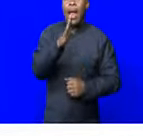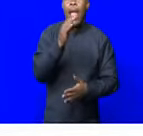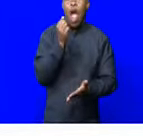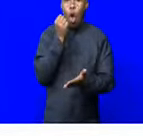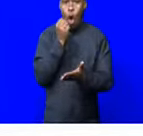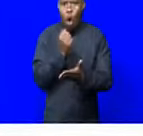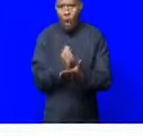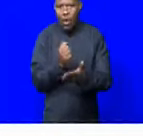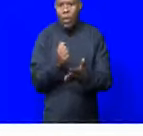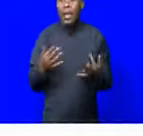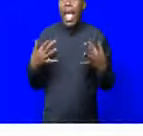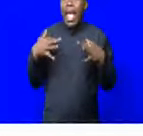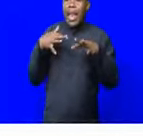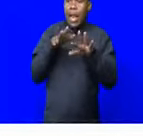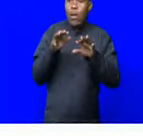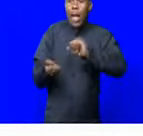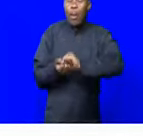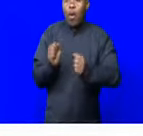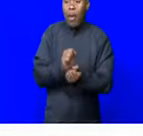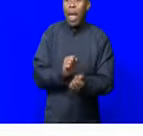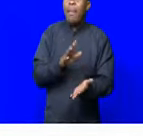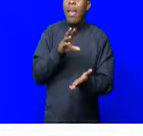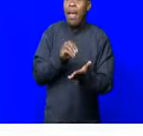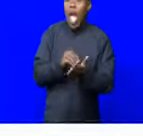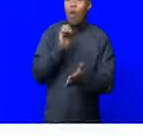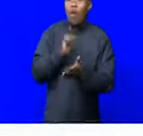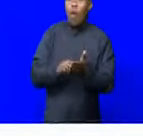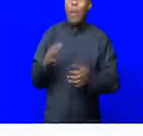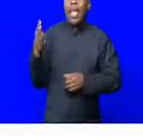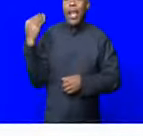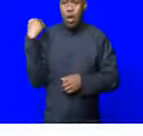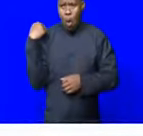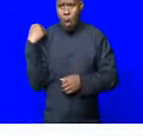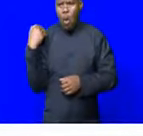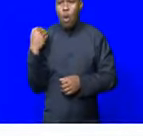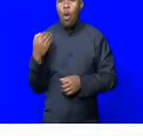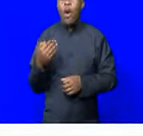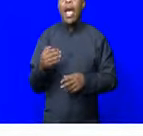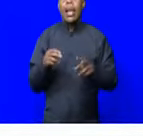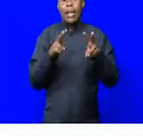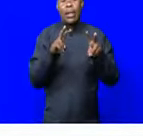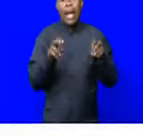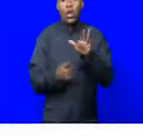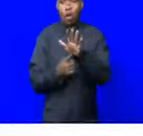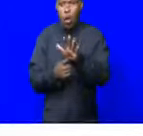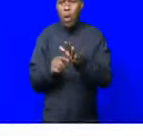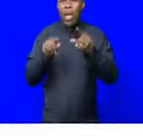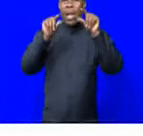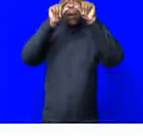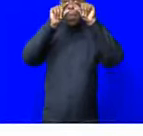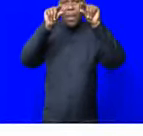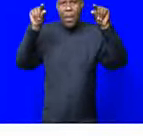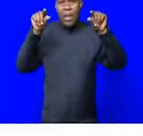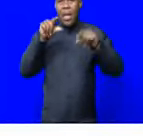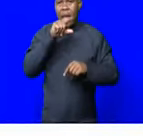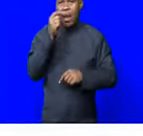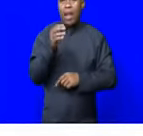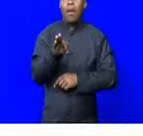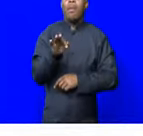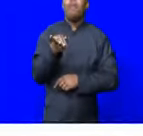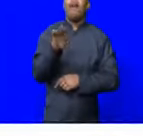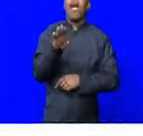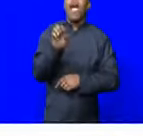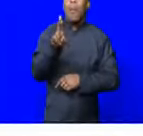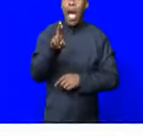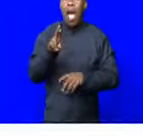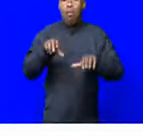is currently experiencing network challenges since late yesterday. Preliminary investigations have shown that one of the fiber lines is